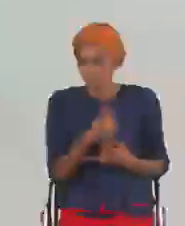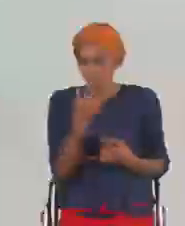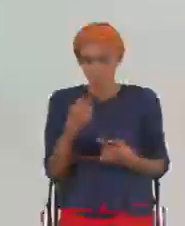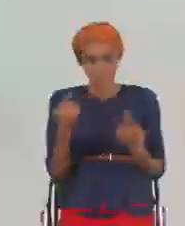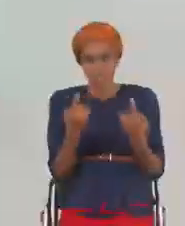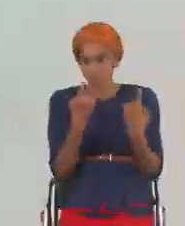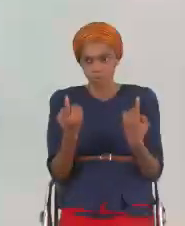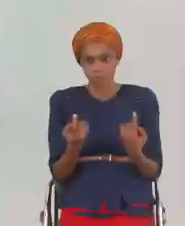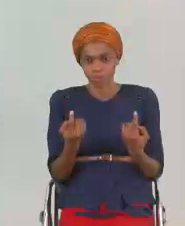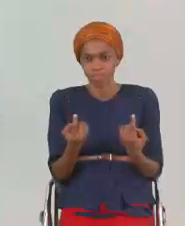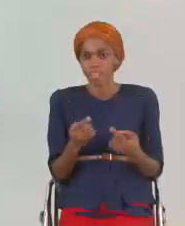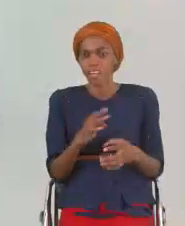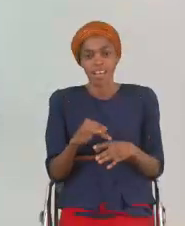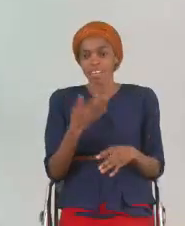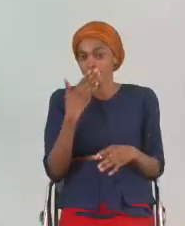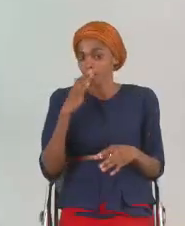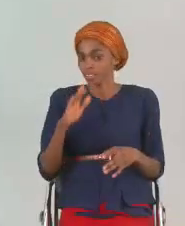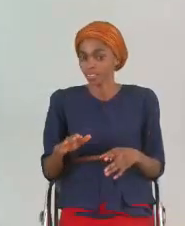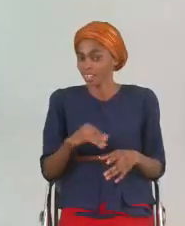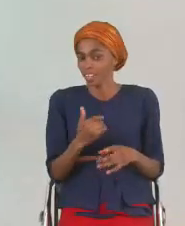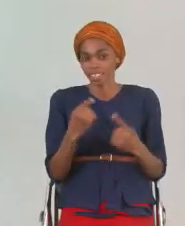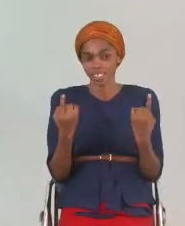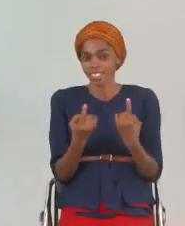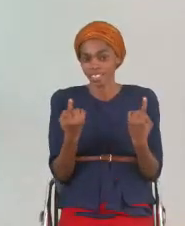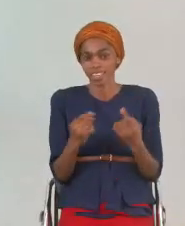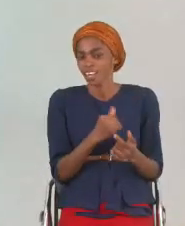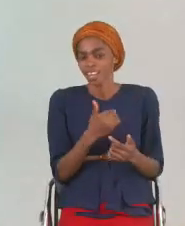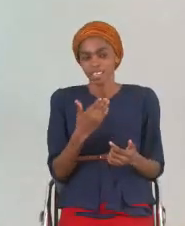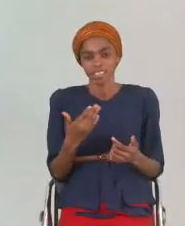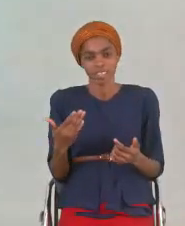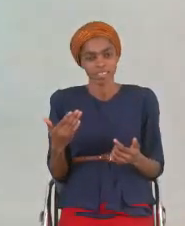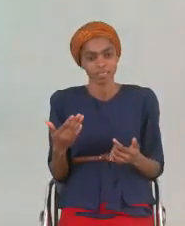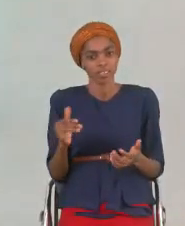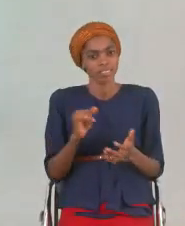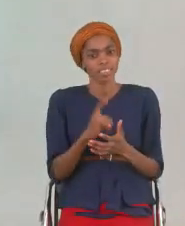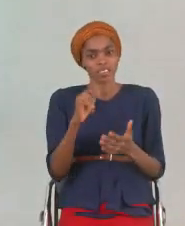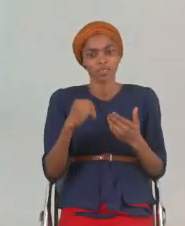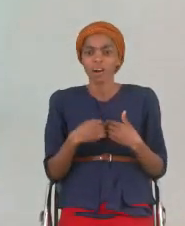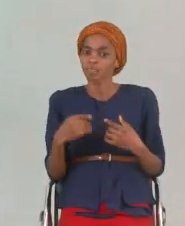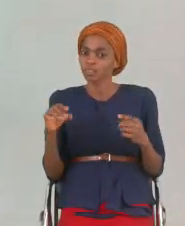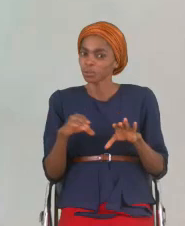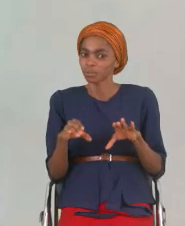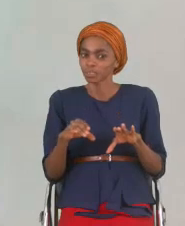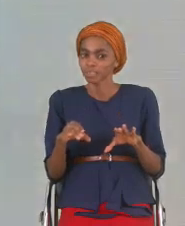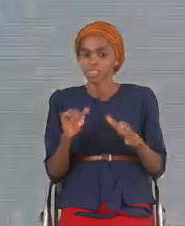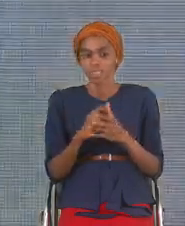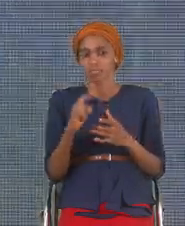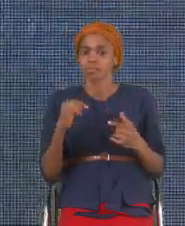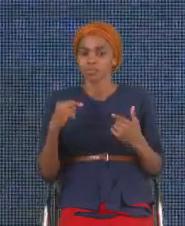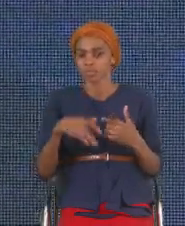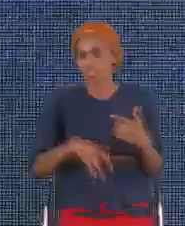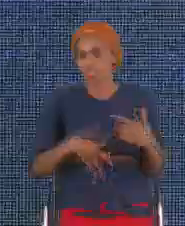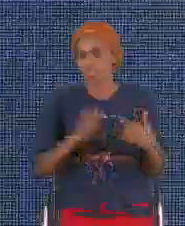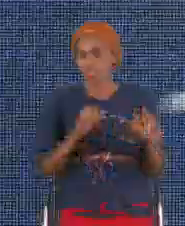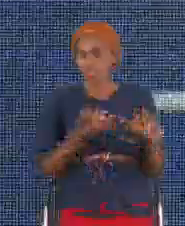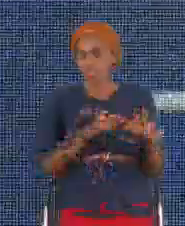iniquity, any transgression, anything that you have done that you feel guilty about,